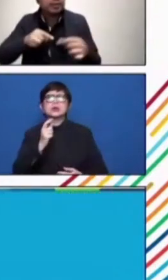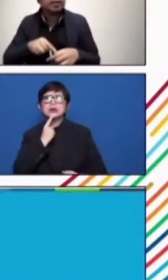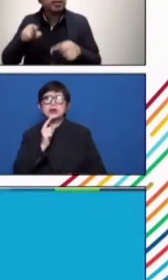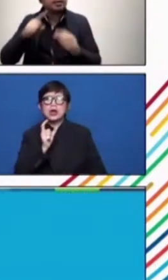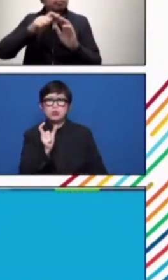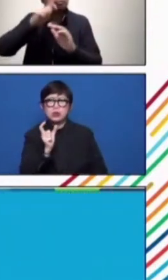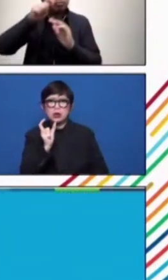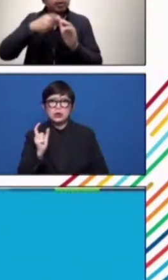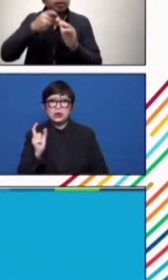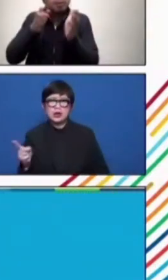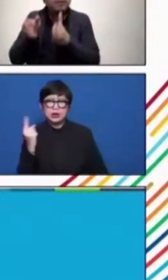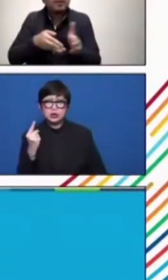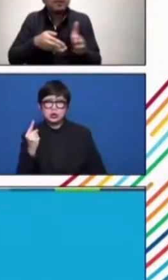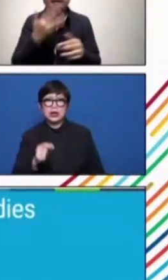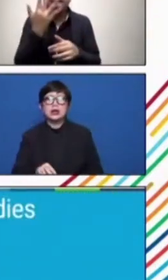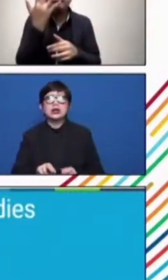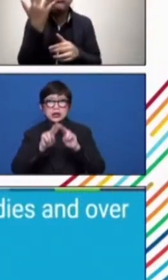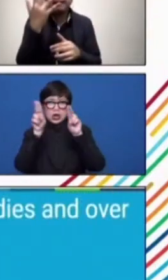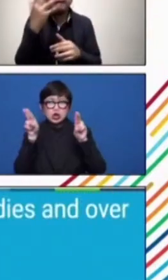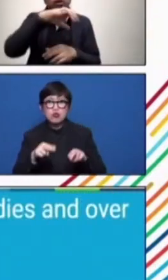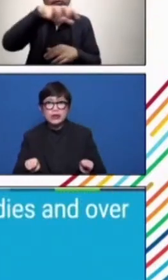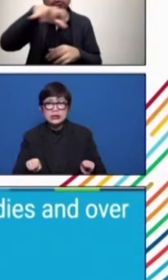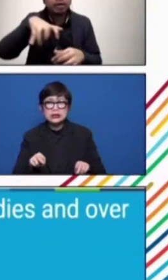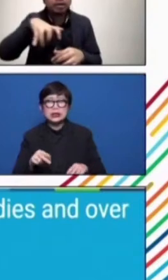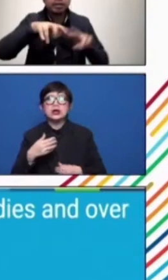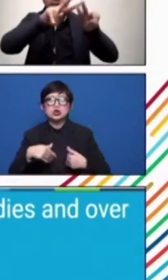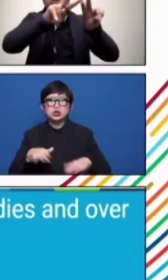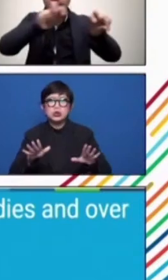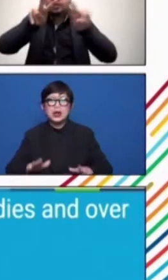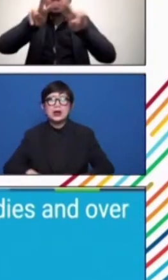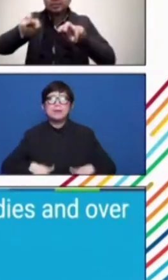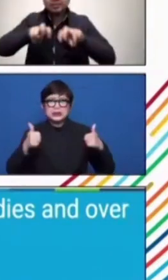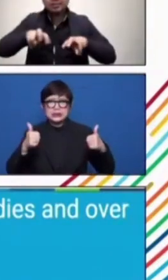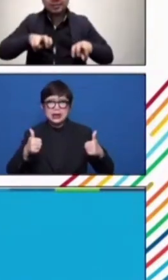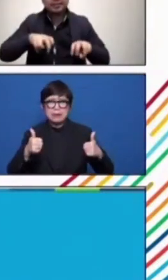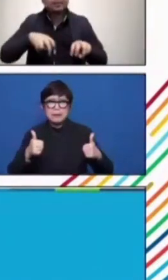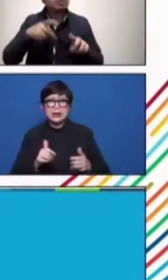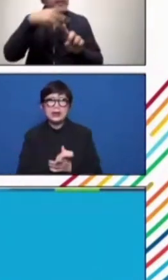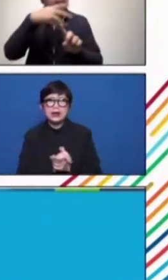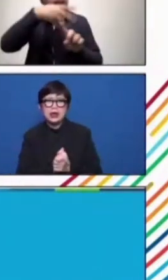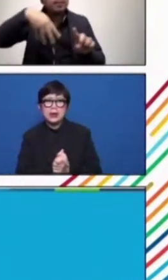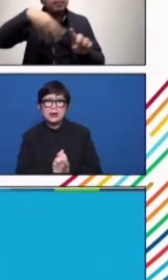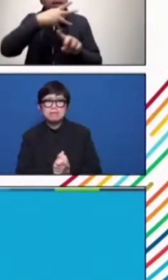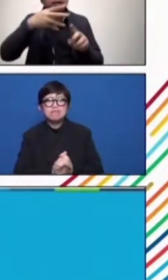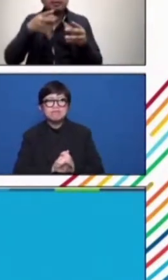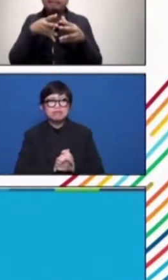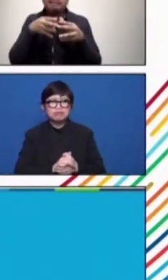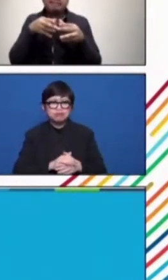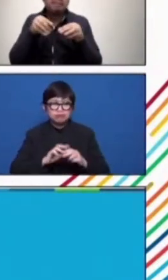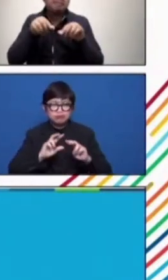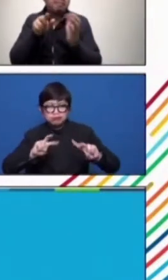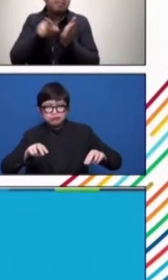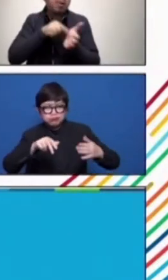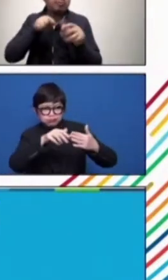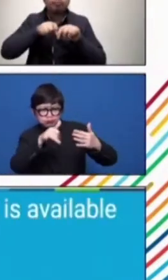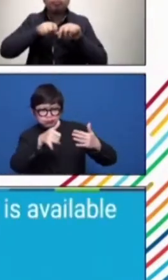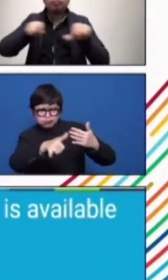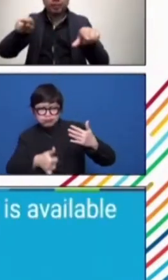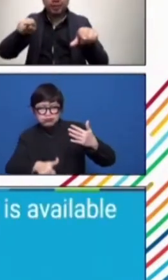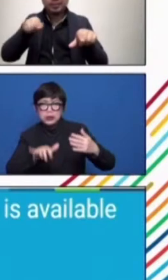five country case studies and an overview the overview has been published in time for this meeting and is available on the Escape